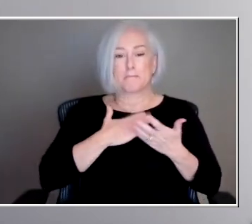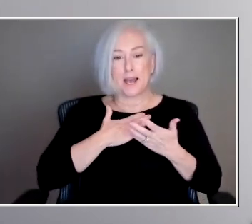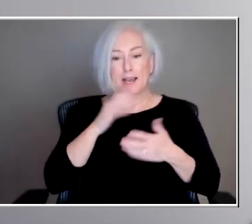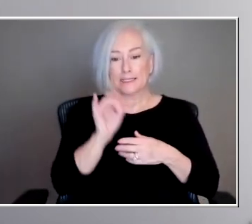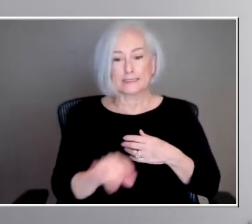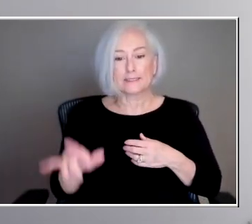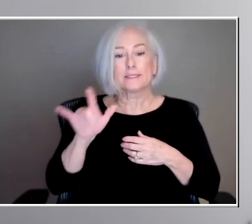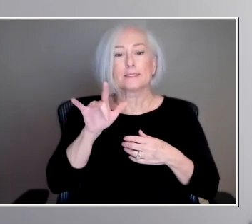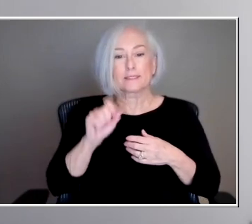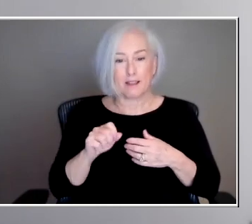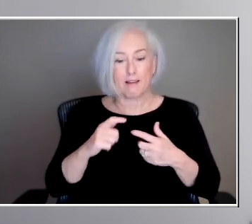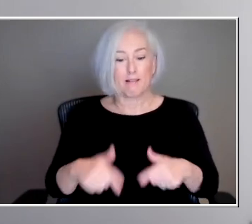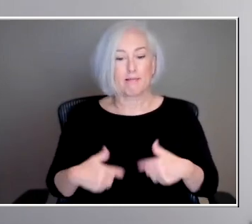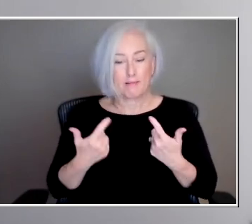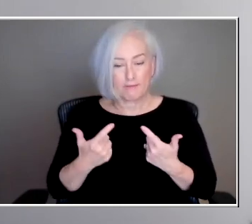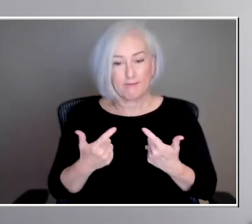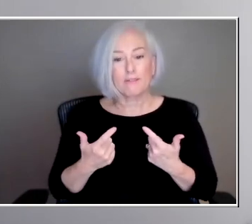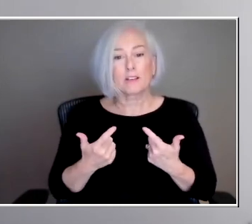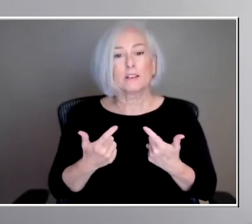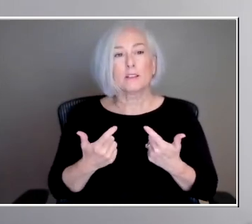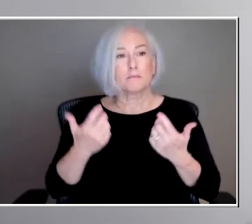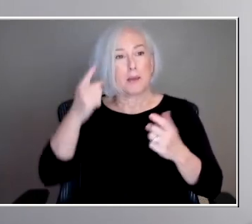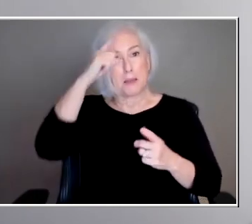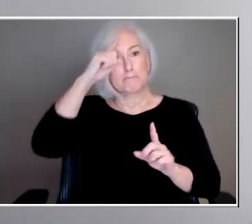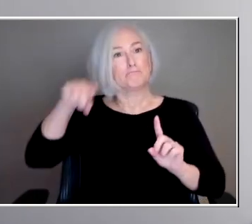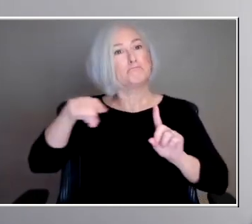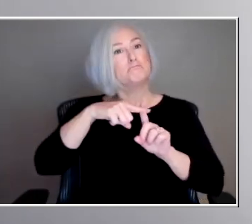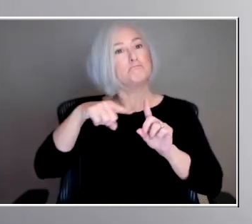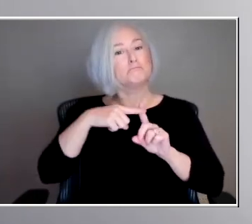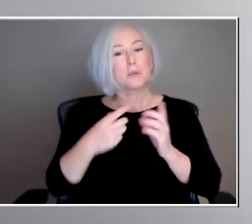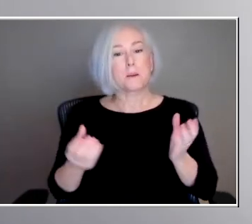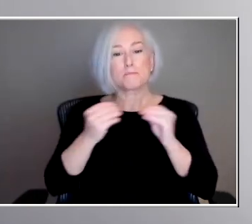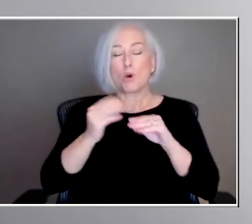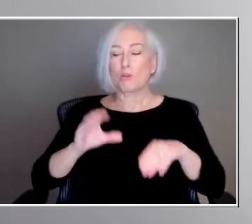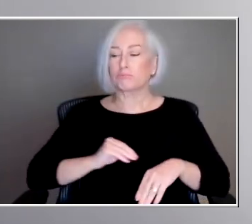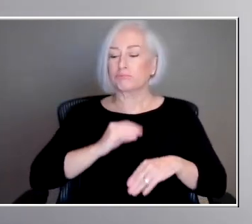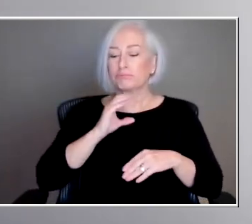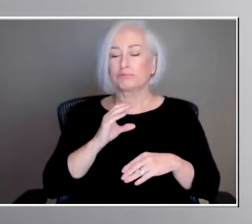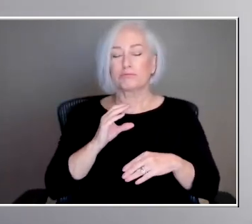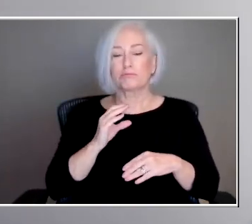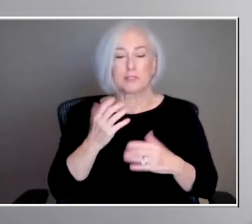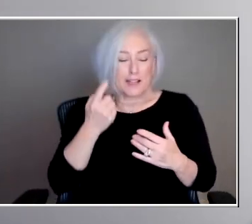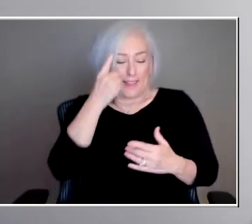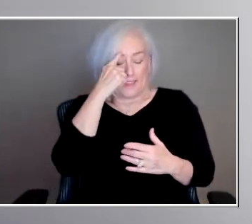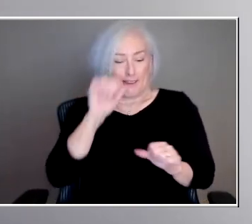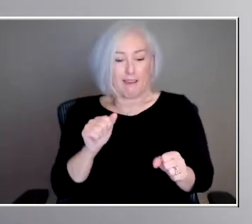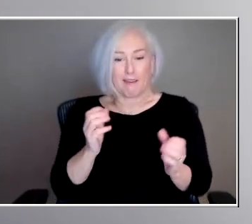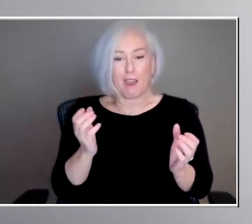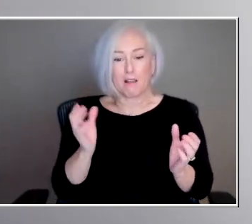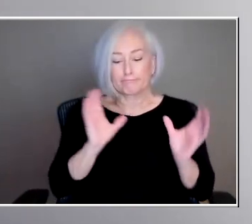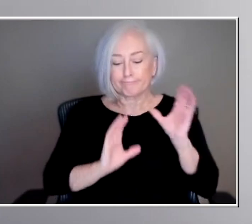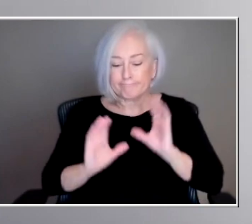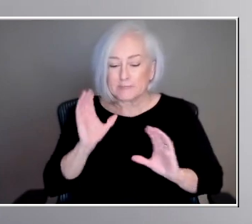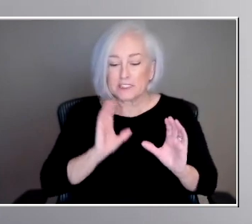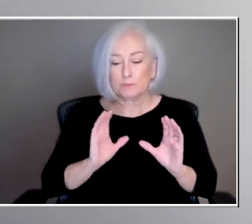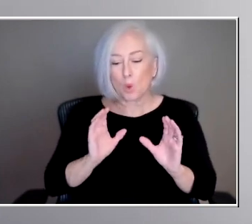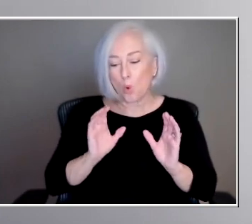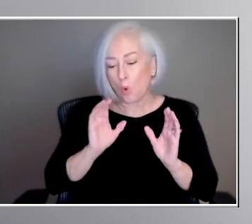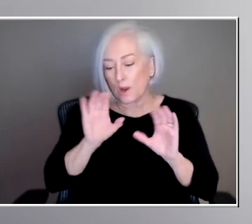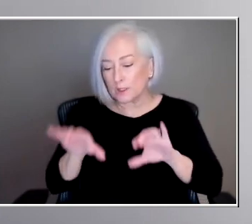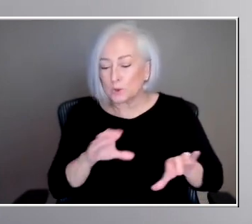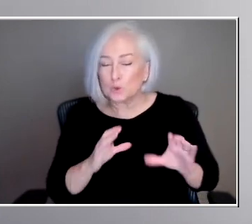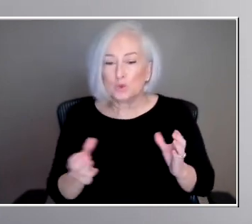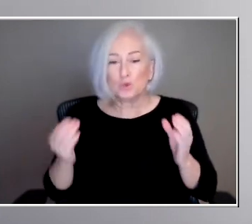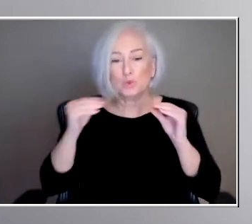outlook, and I feel like I can actually start to explore some of those things and get back to doing the things